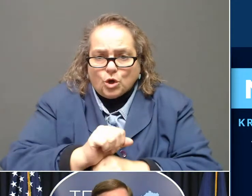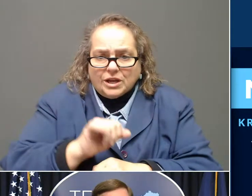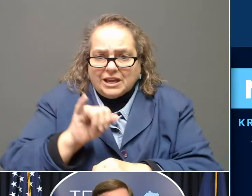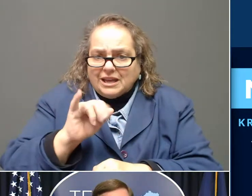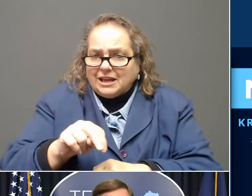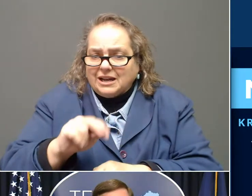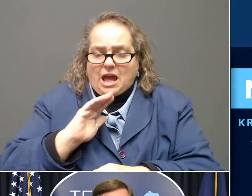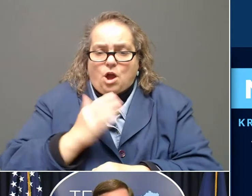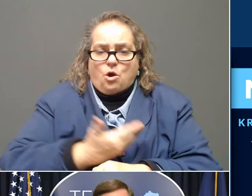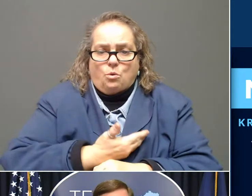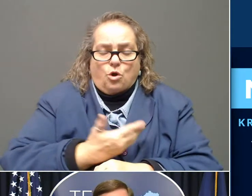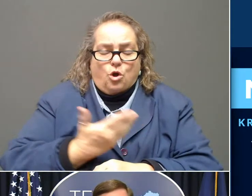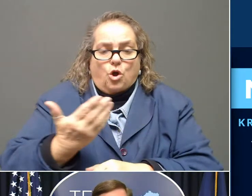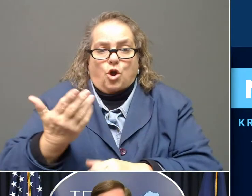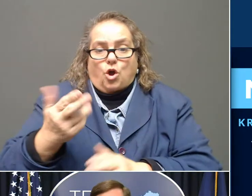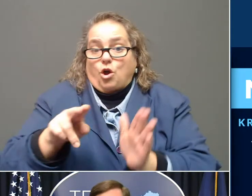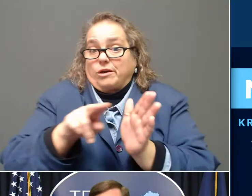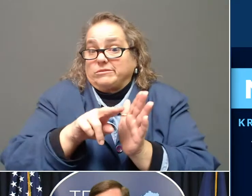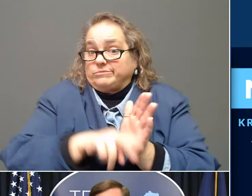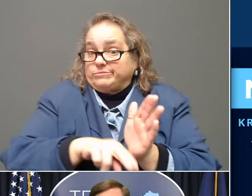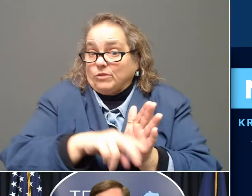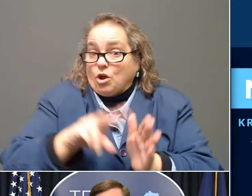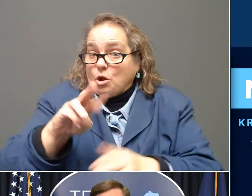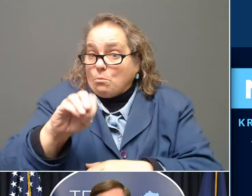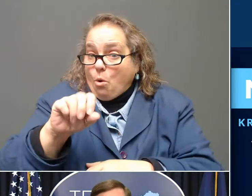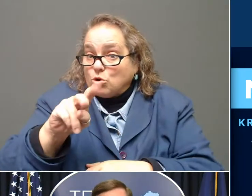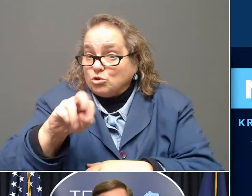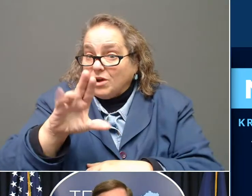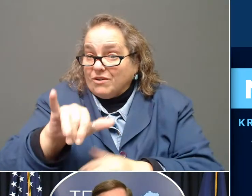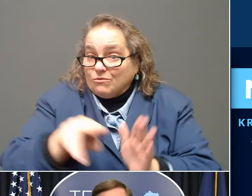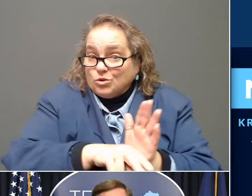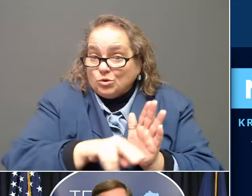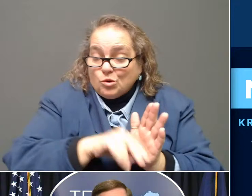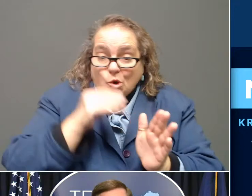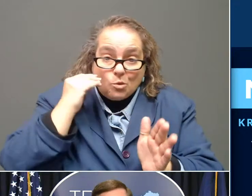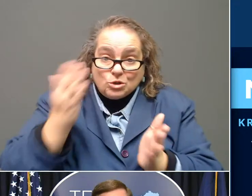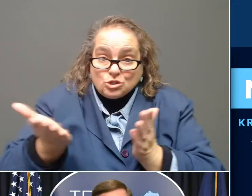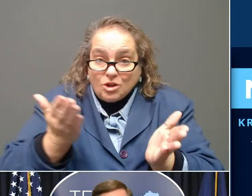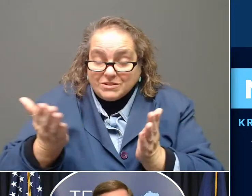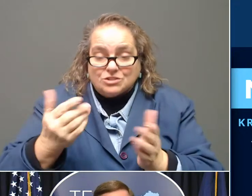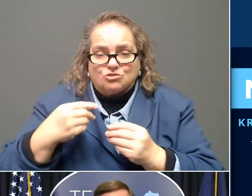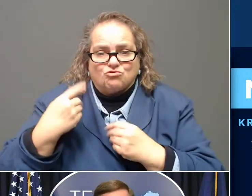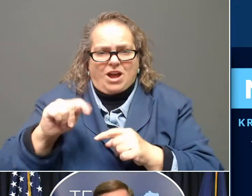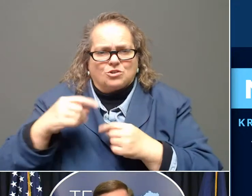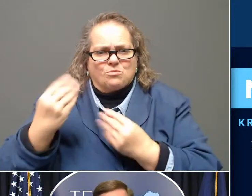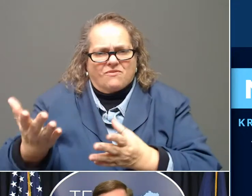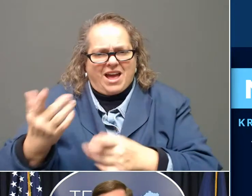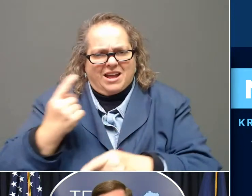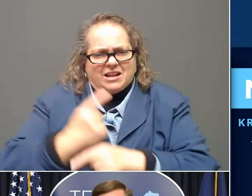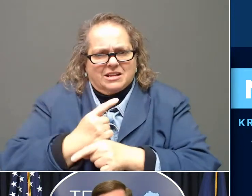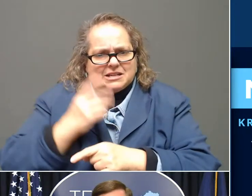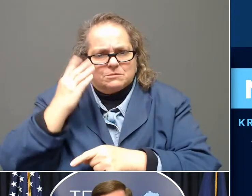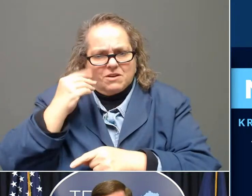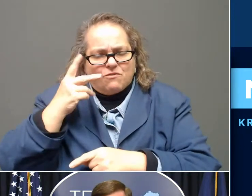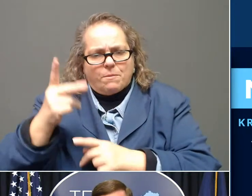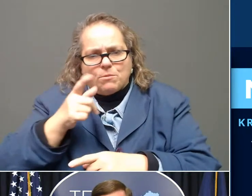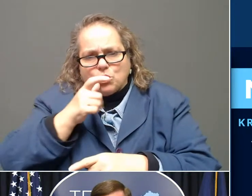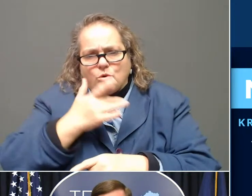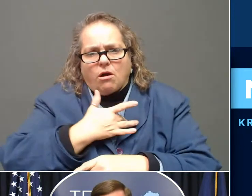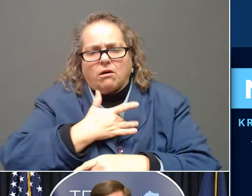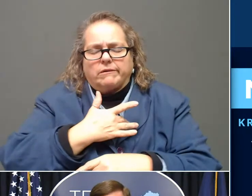of essential folks, and child care workers are absolutely essential in 1C. There are